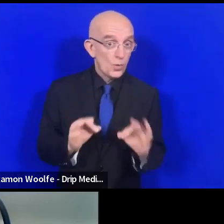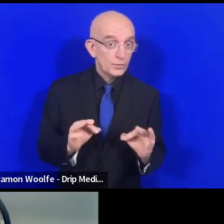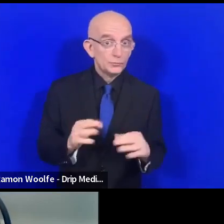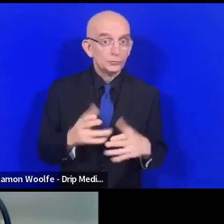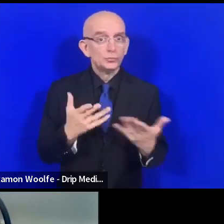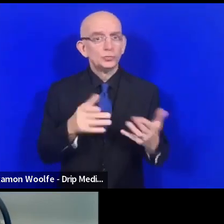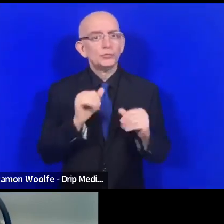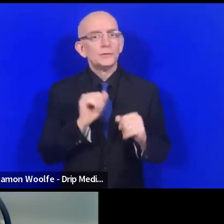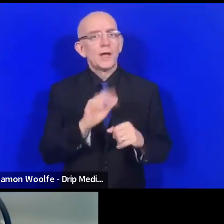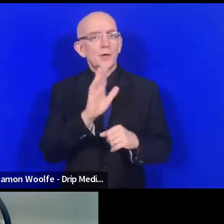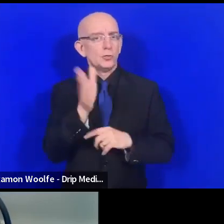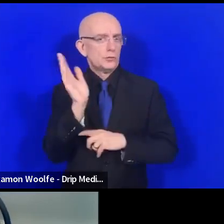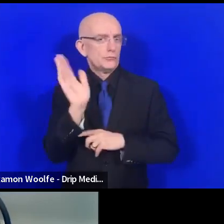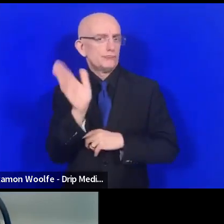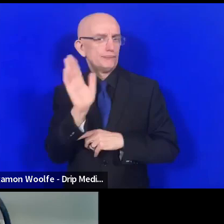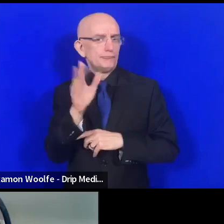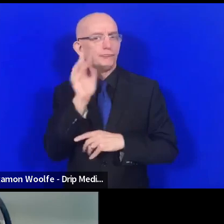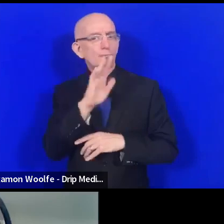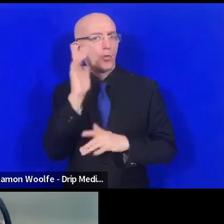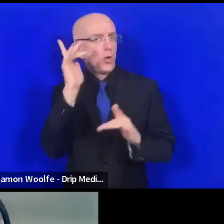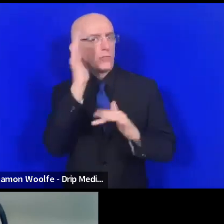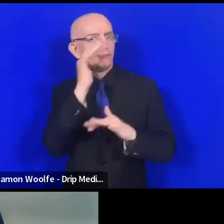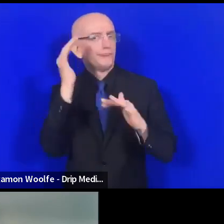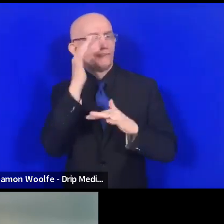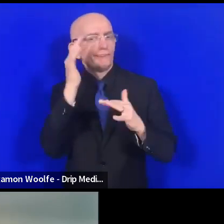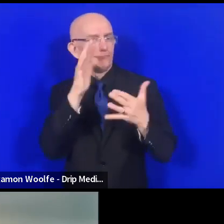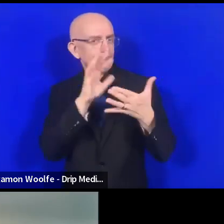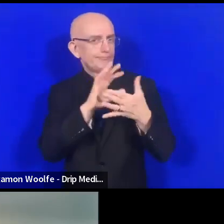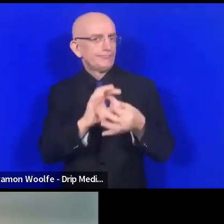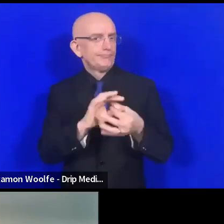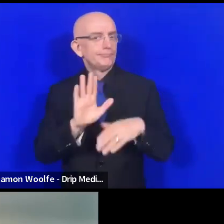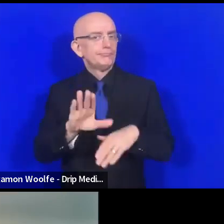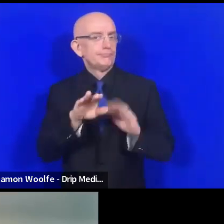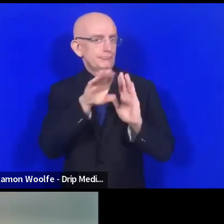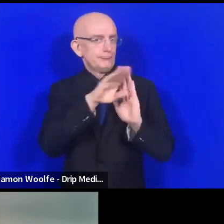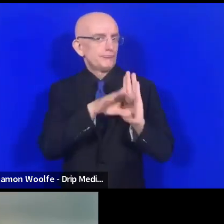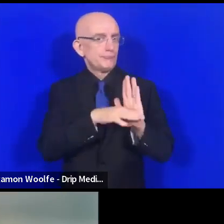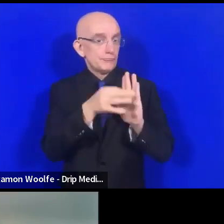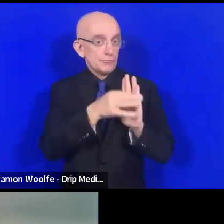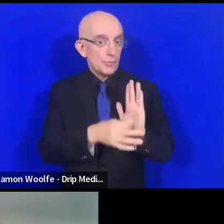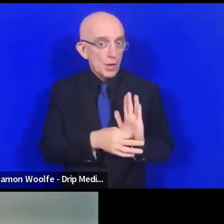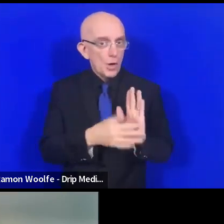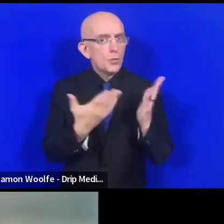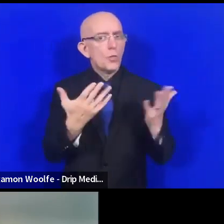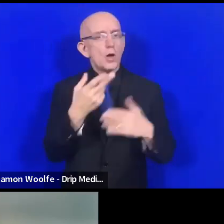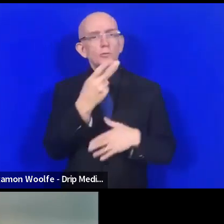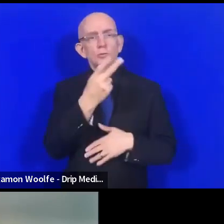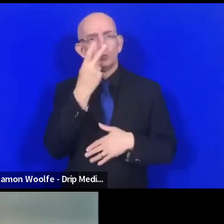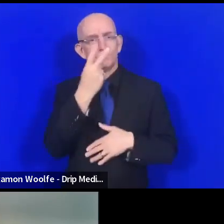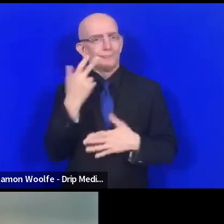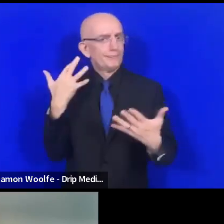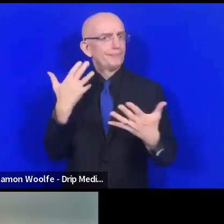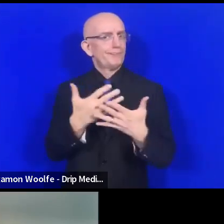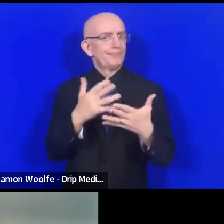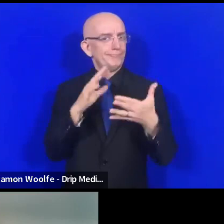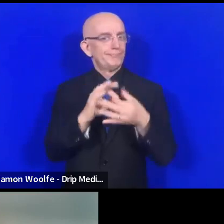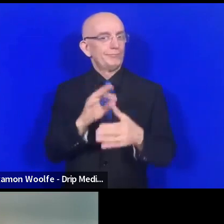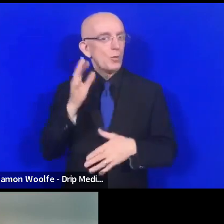for questions and reflections. So Getty, if you're there, hopefully third time's the charm, over to you.